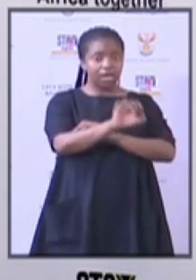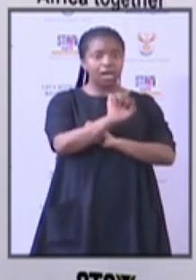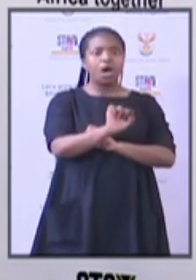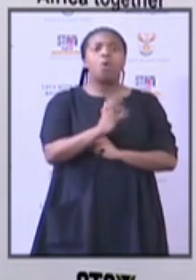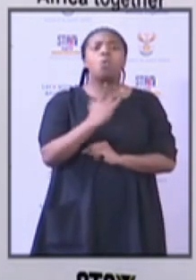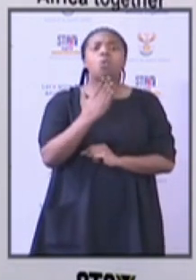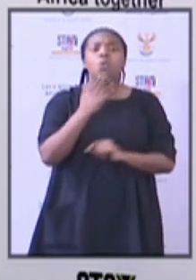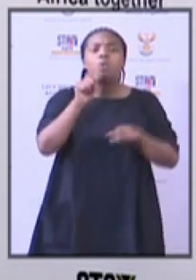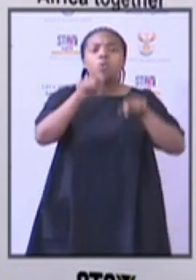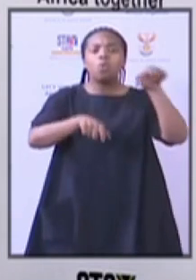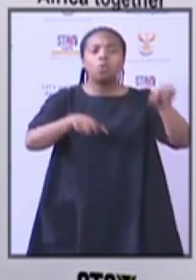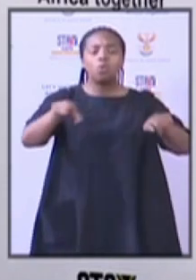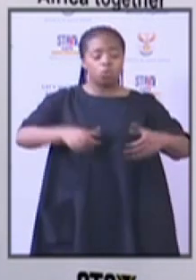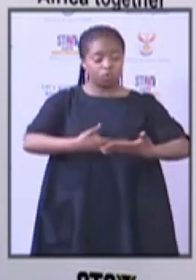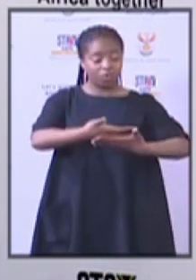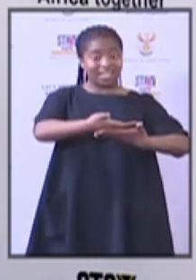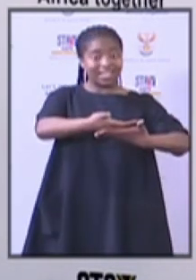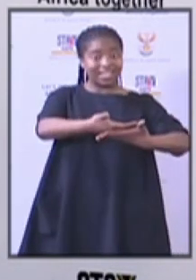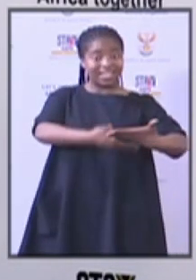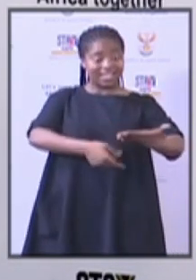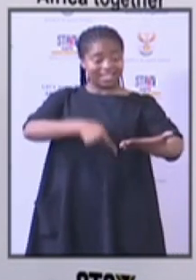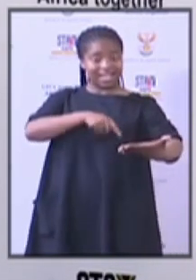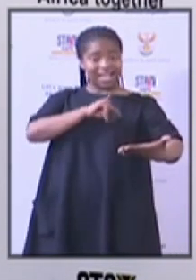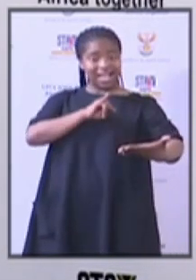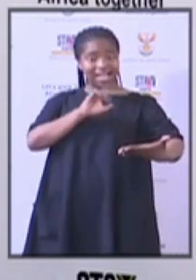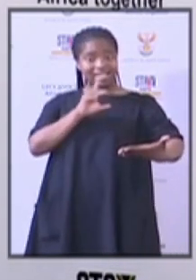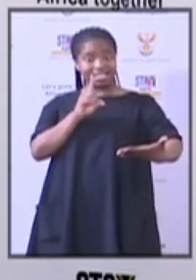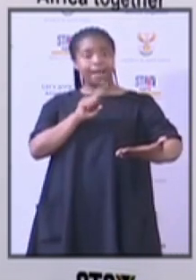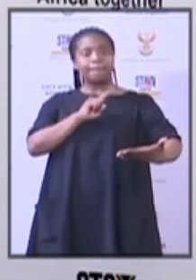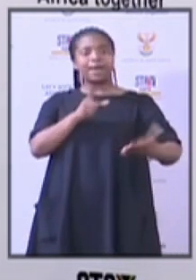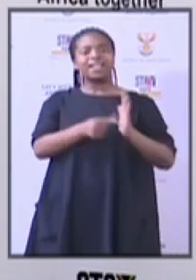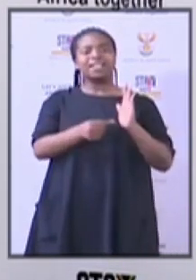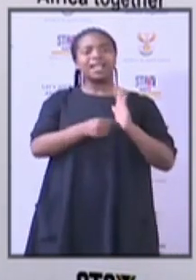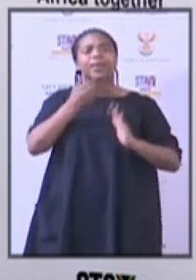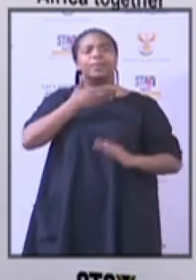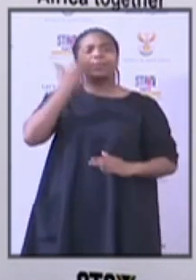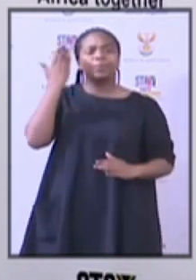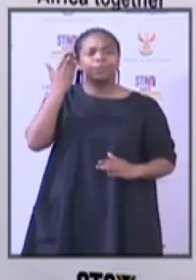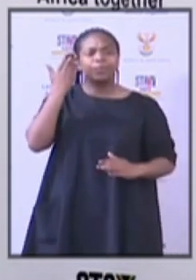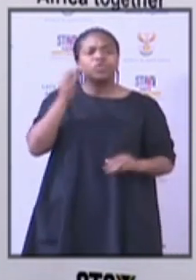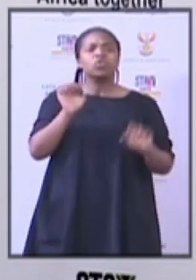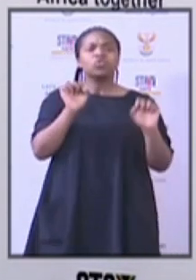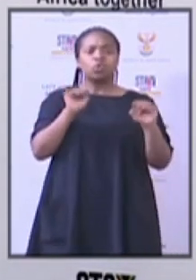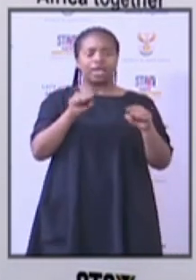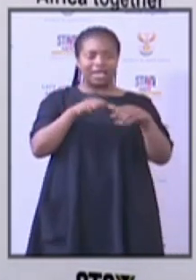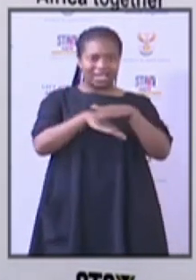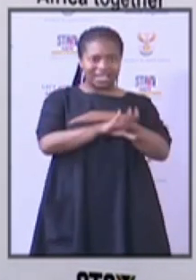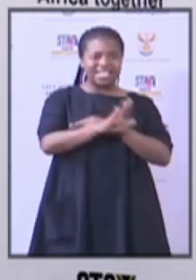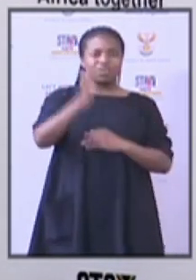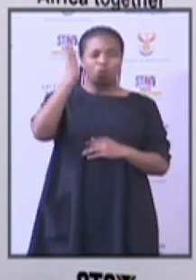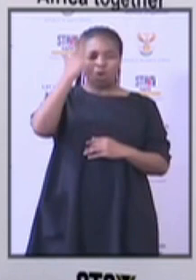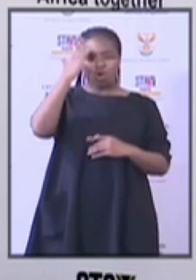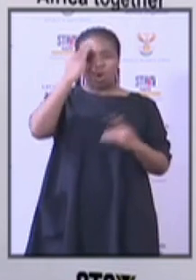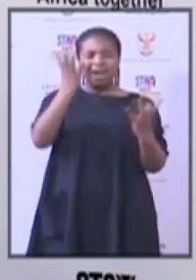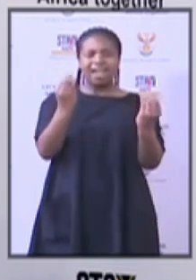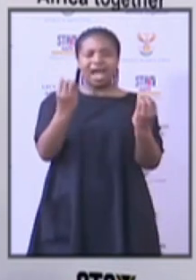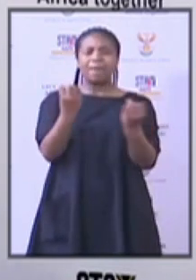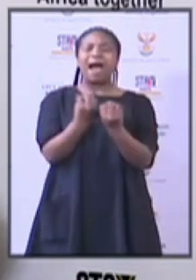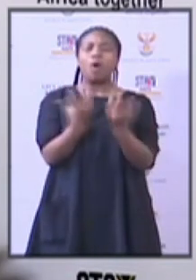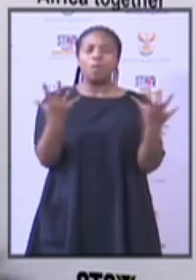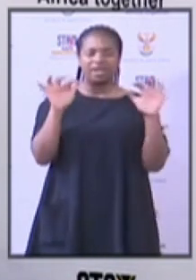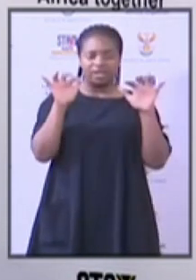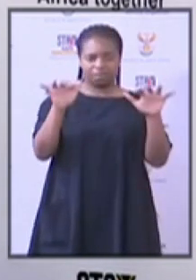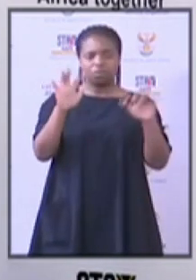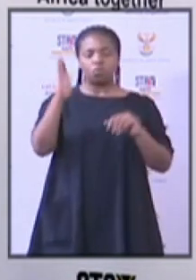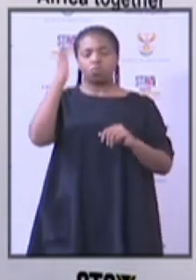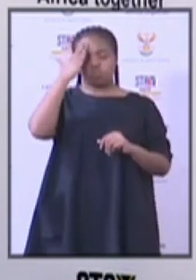a tshwanetšwe wa re be re ba file a expirile and re bulela ka gore re tseba nomoro ya bona gore ke ba ba kae re tseba nomoro ya mangwalo a